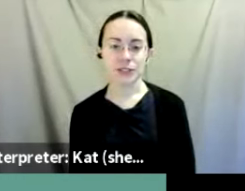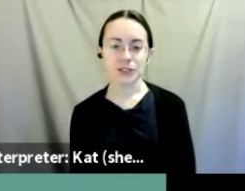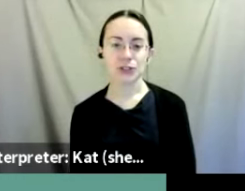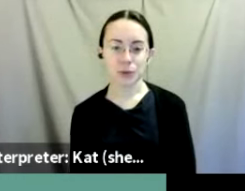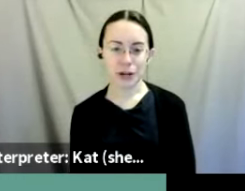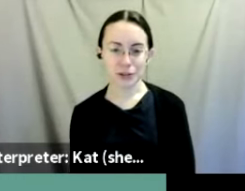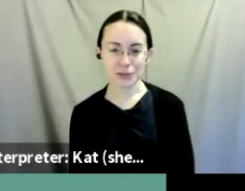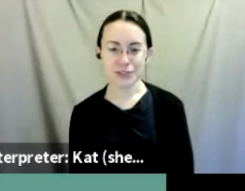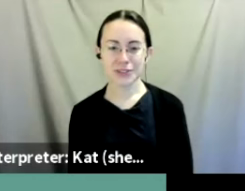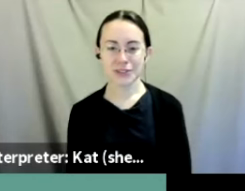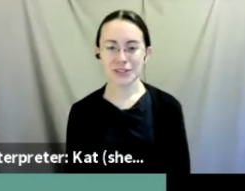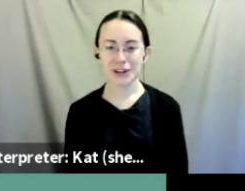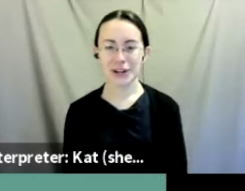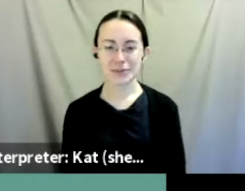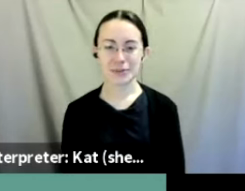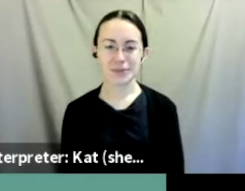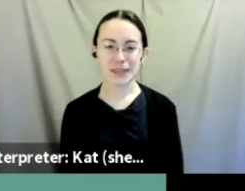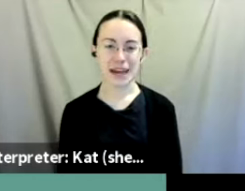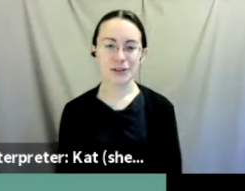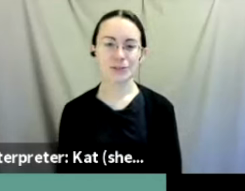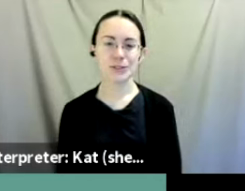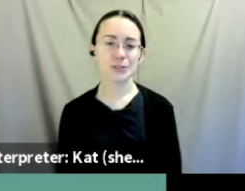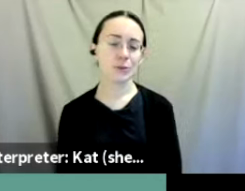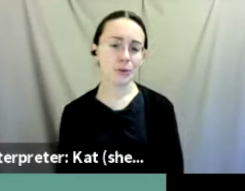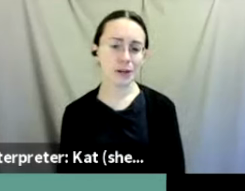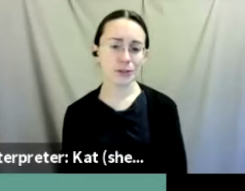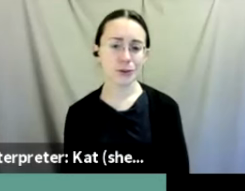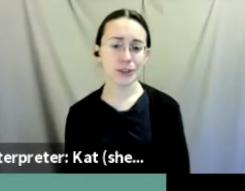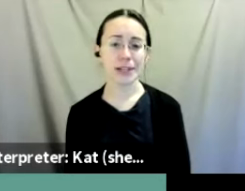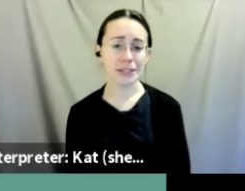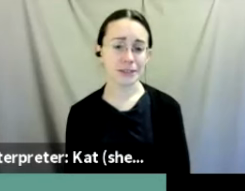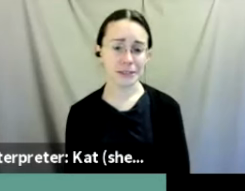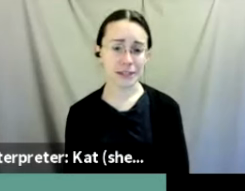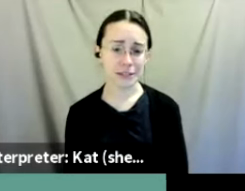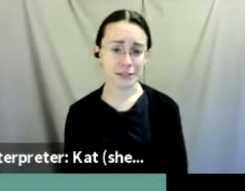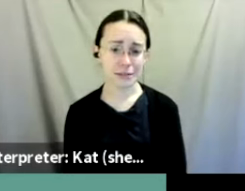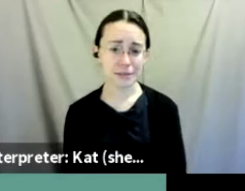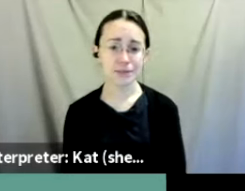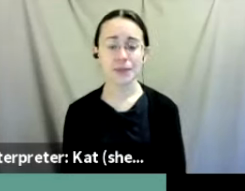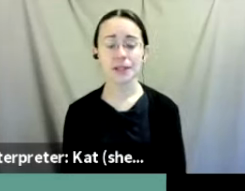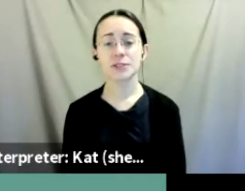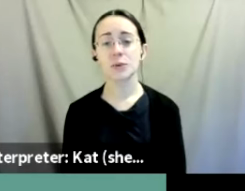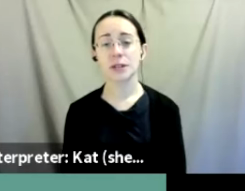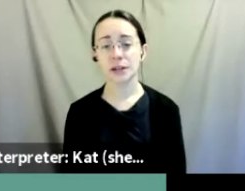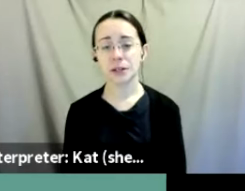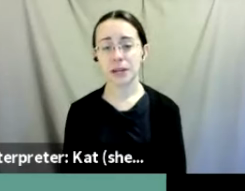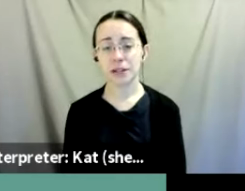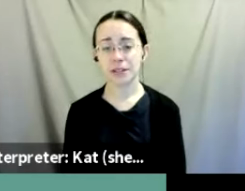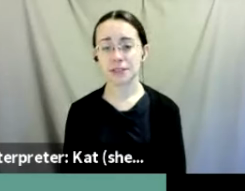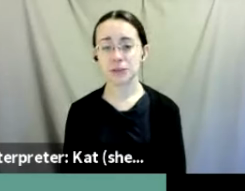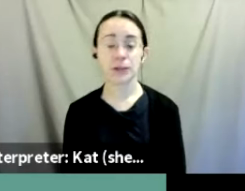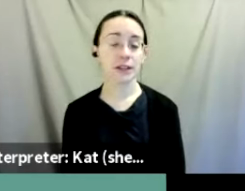Each of these two models have different role models for the idea of success. So when